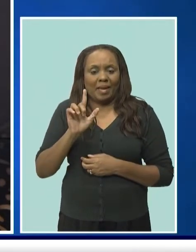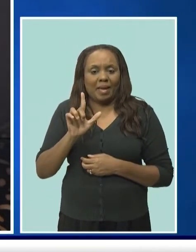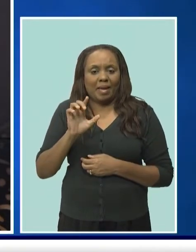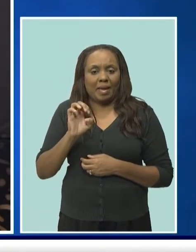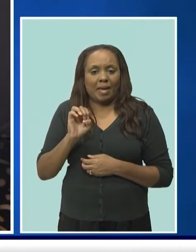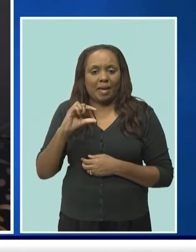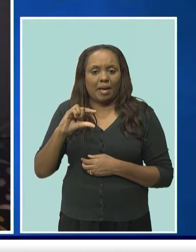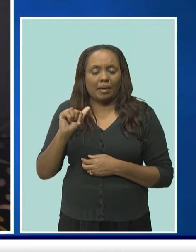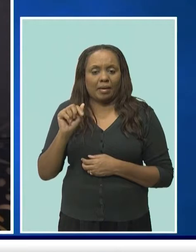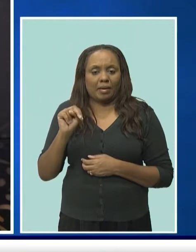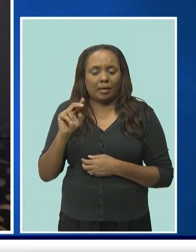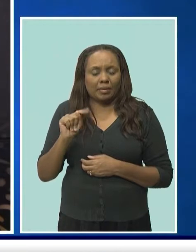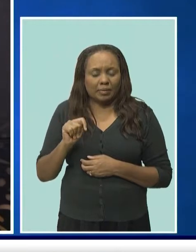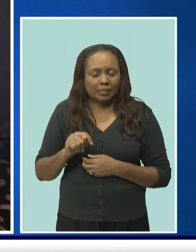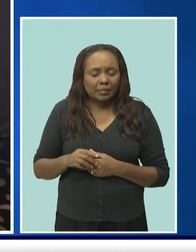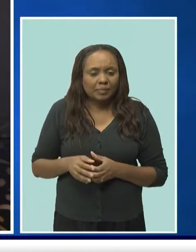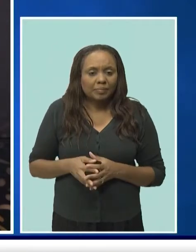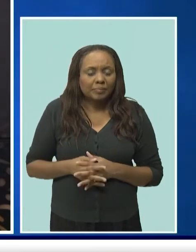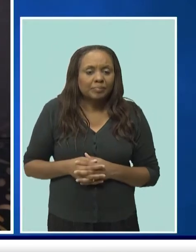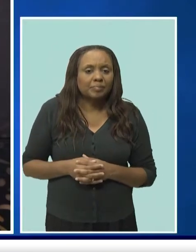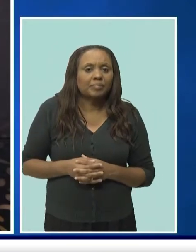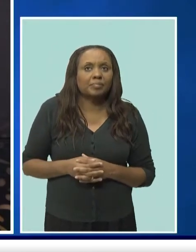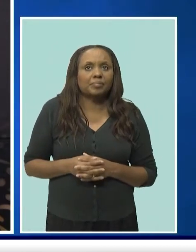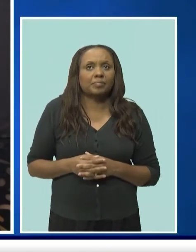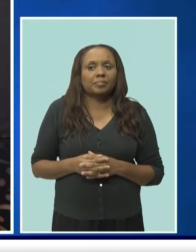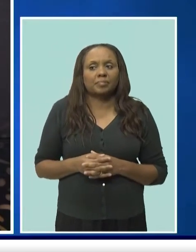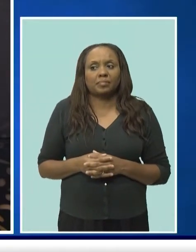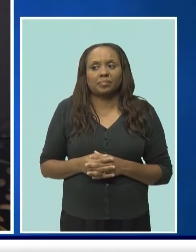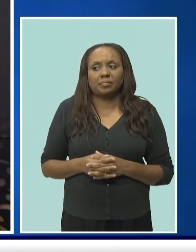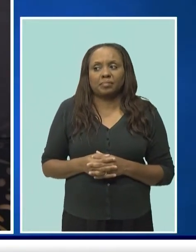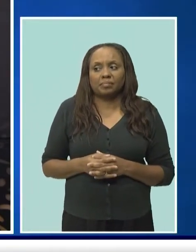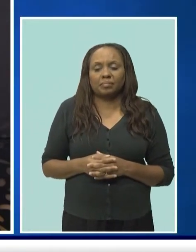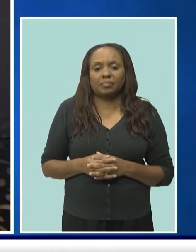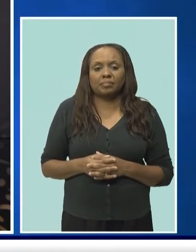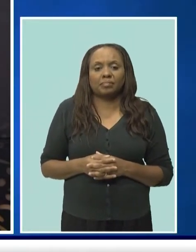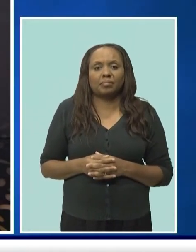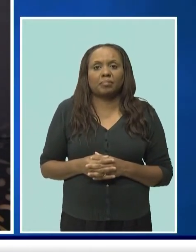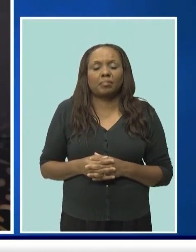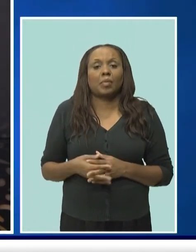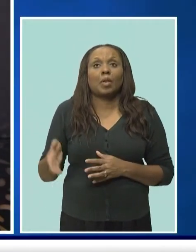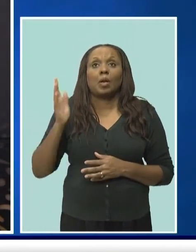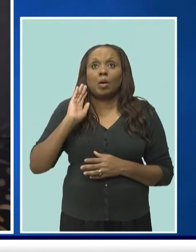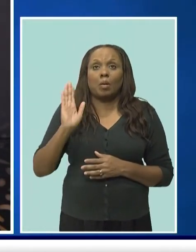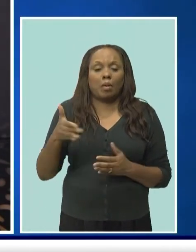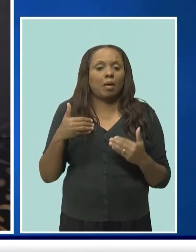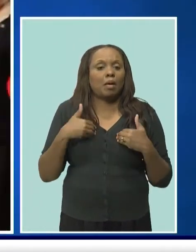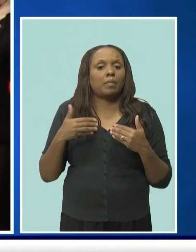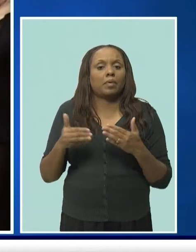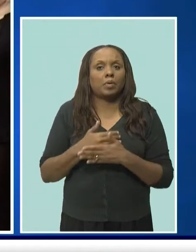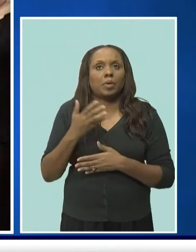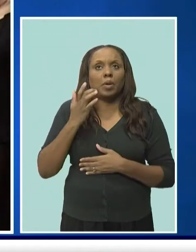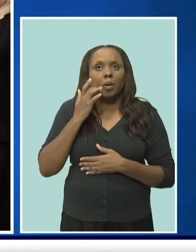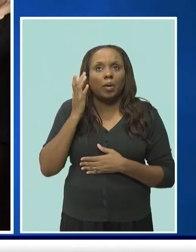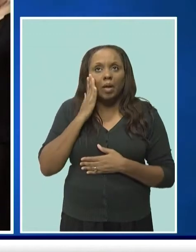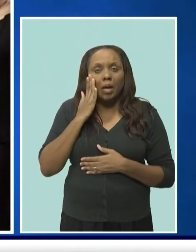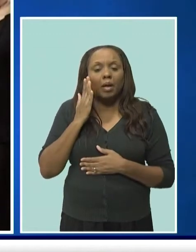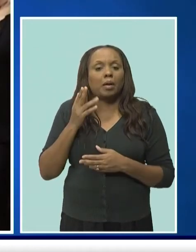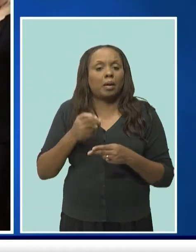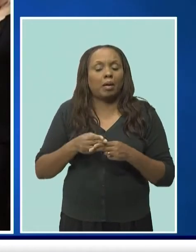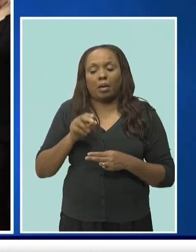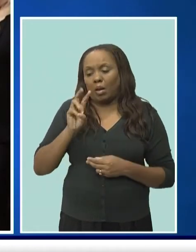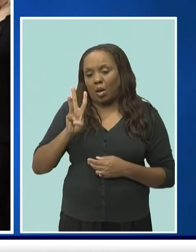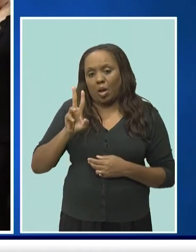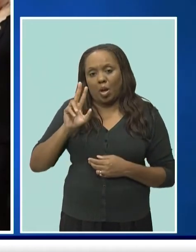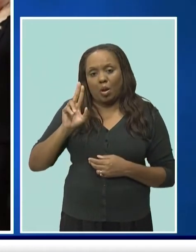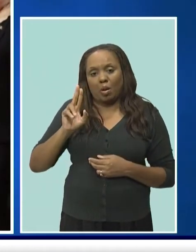country. But as you heard from him, there will be a new Wyndham opening in the winter. And we expect that